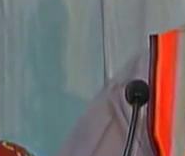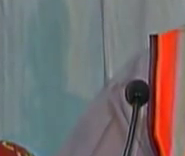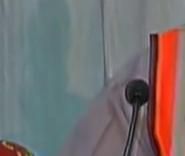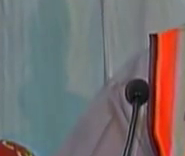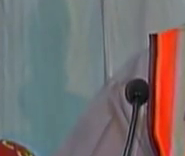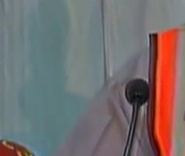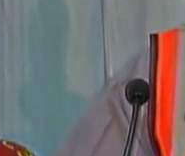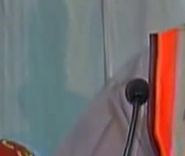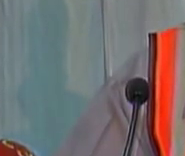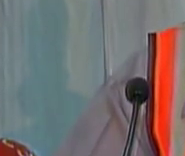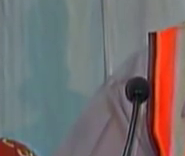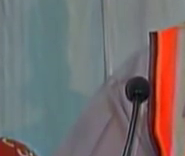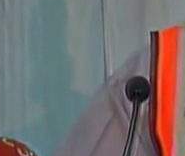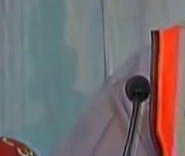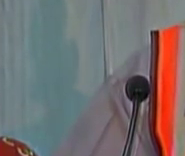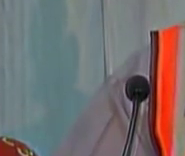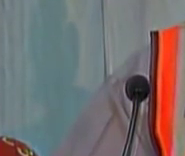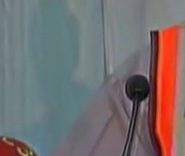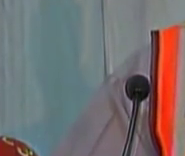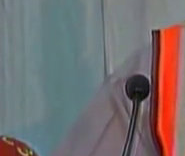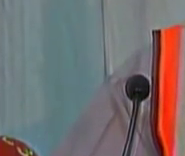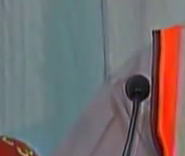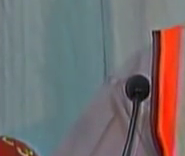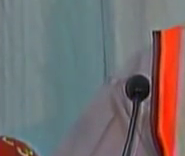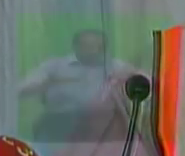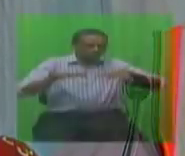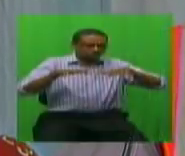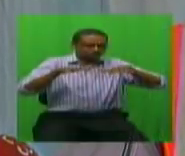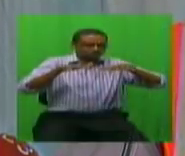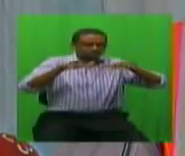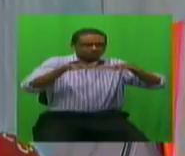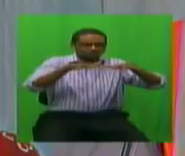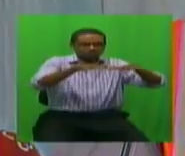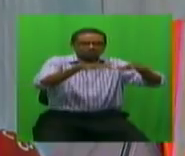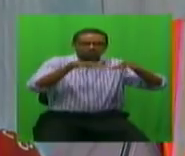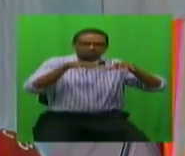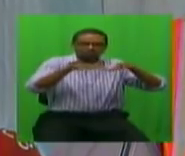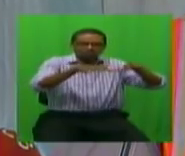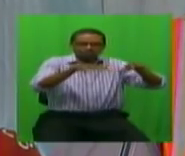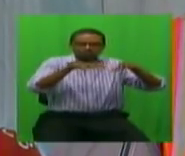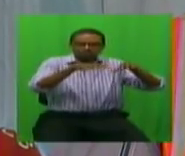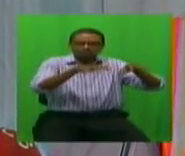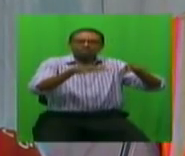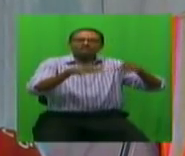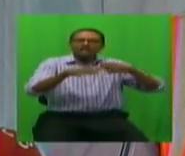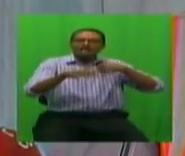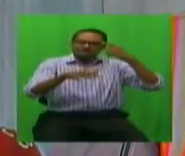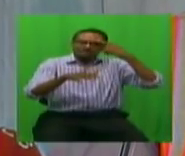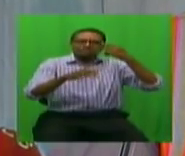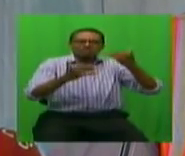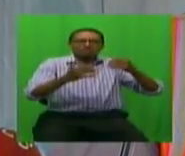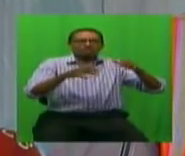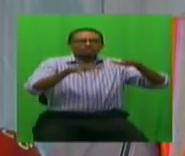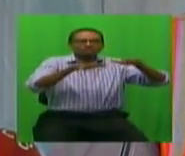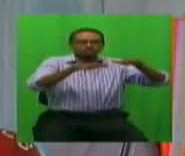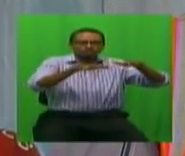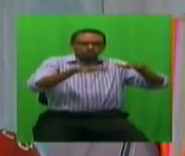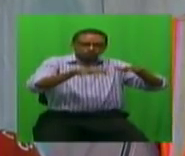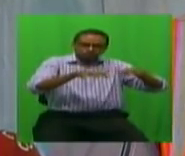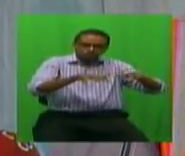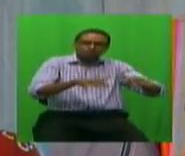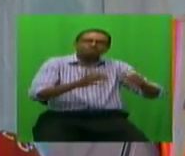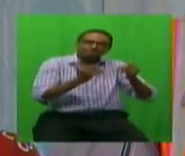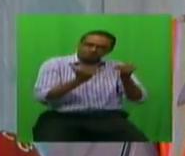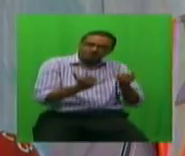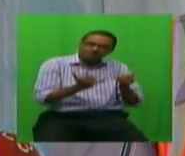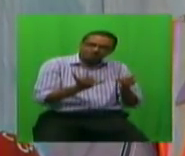of the flood waters, I think we have gone past the flood waters now. What we're in the process